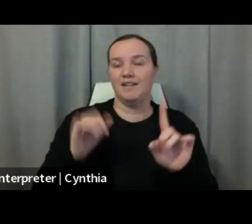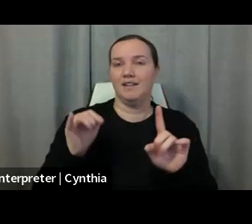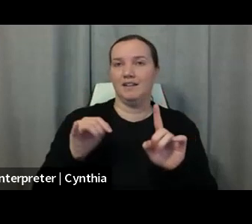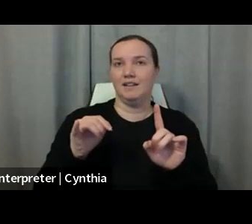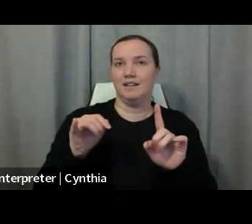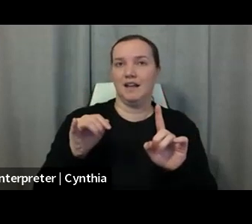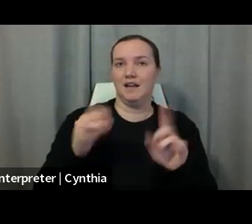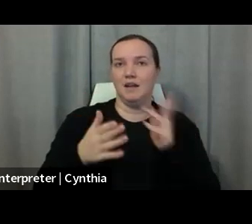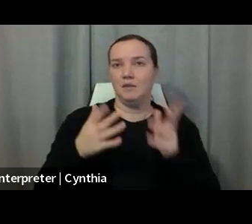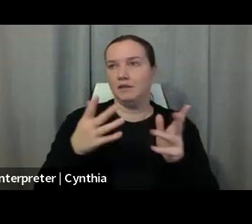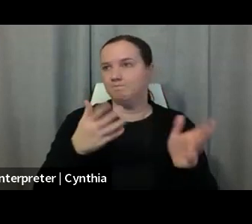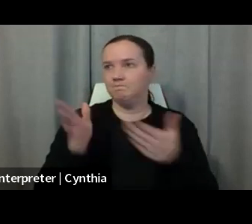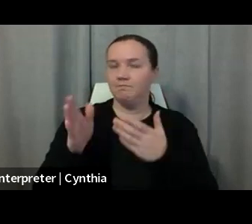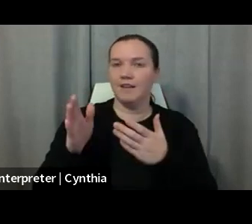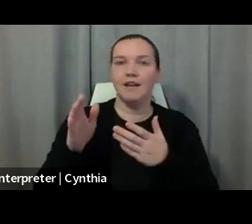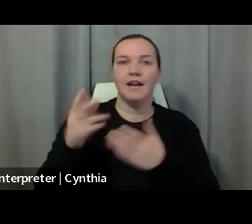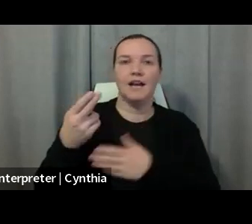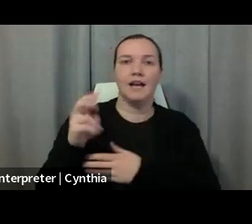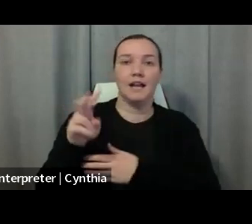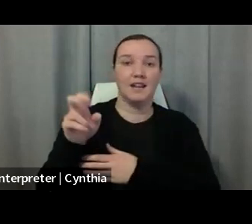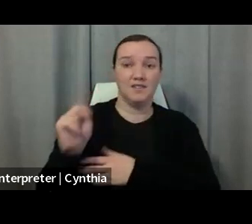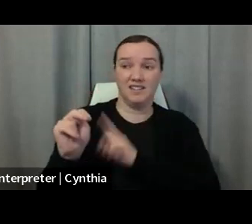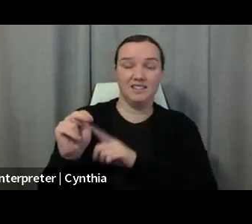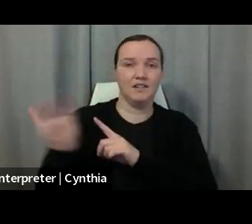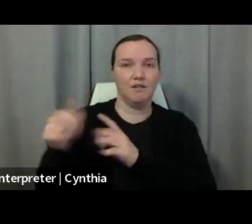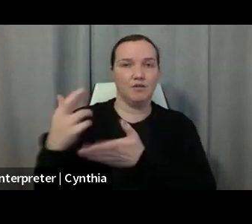for example, as another resource, but also,